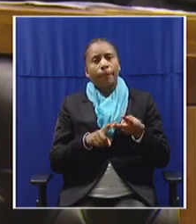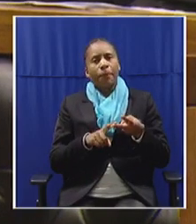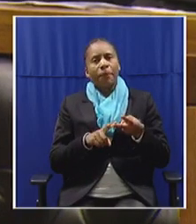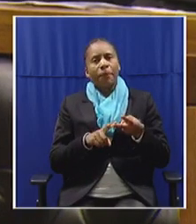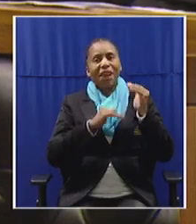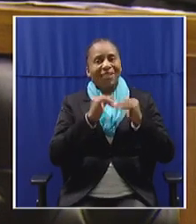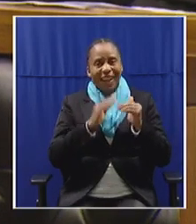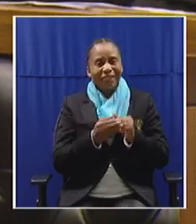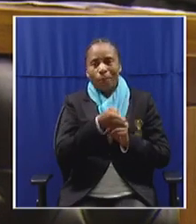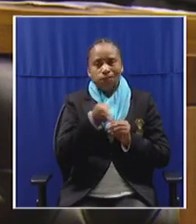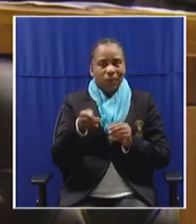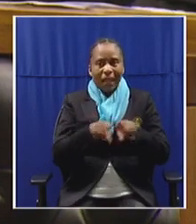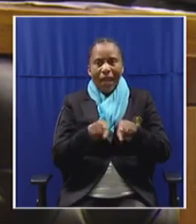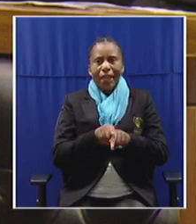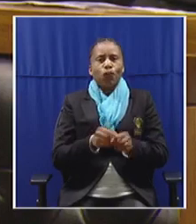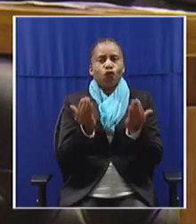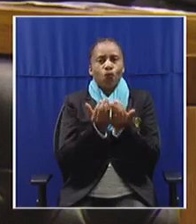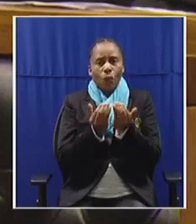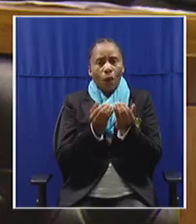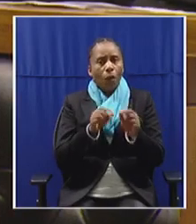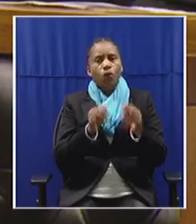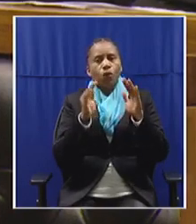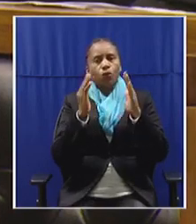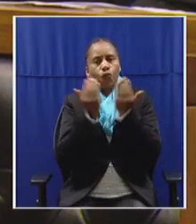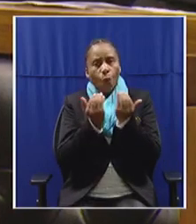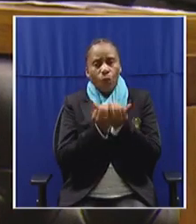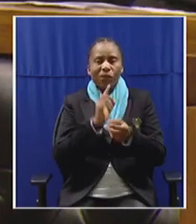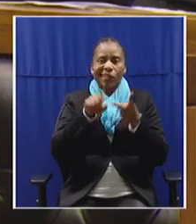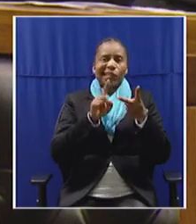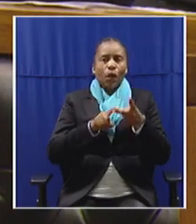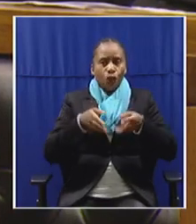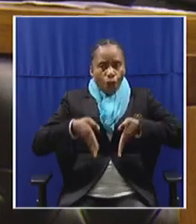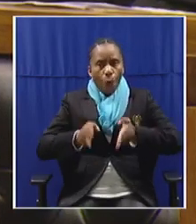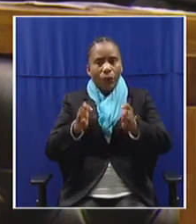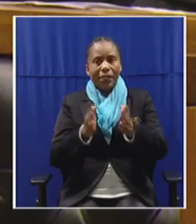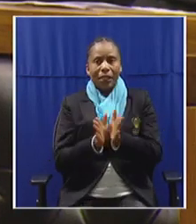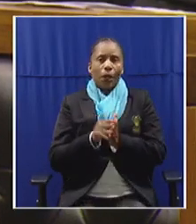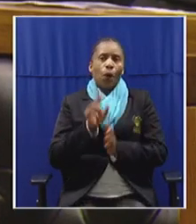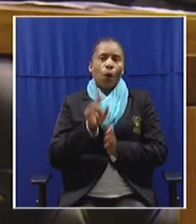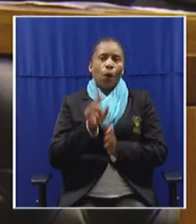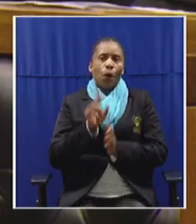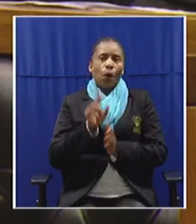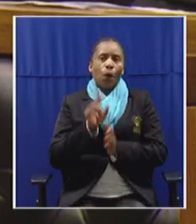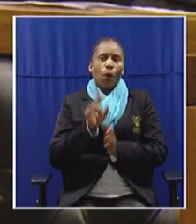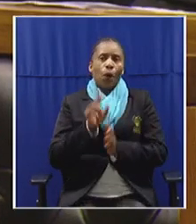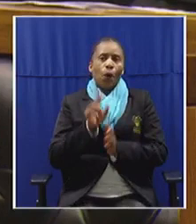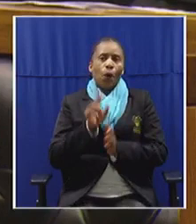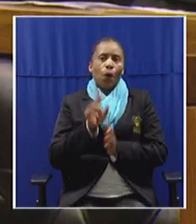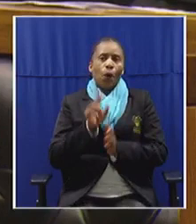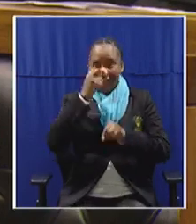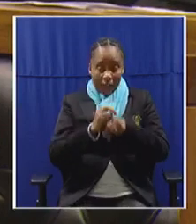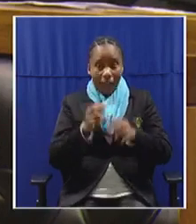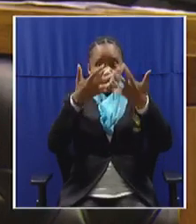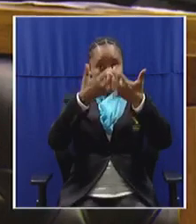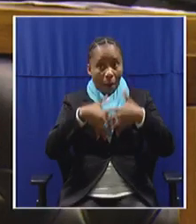infrastructure, schools, roads, water, everything. So this needs an integrated